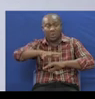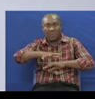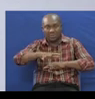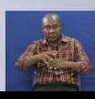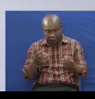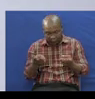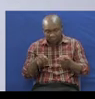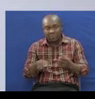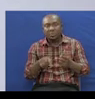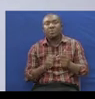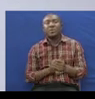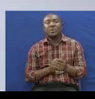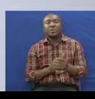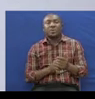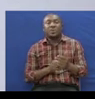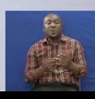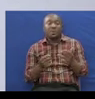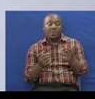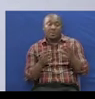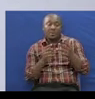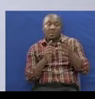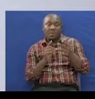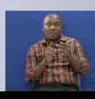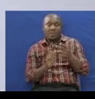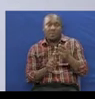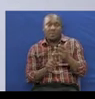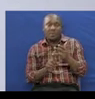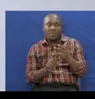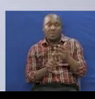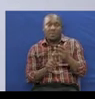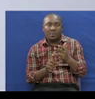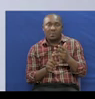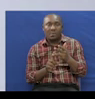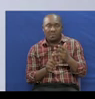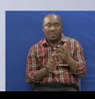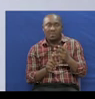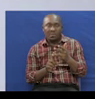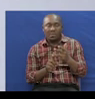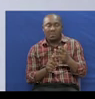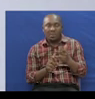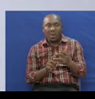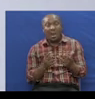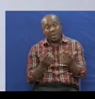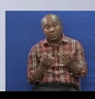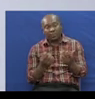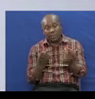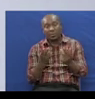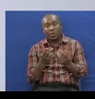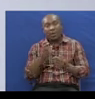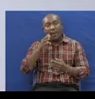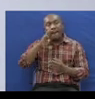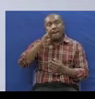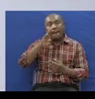things that are associated with water. But our planet Earth is also composed of